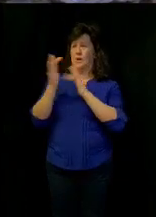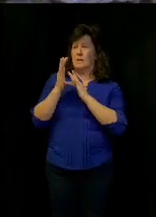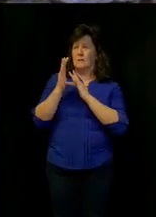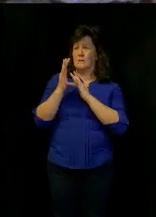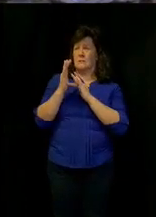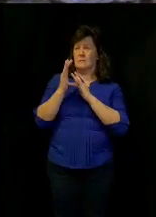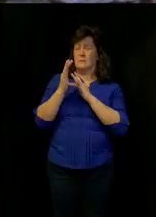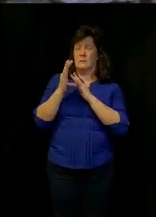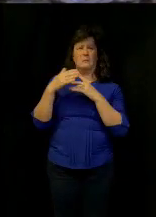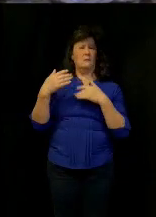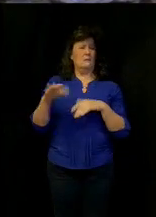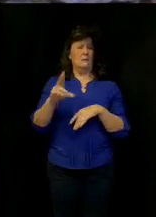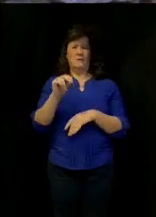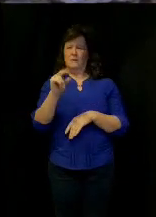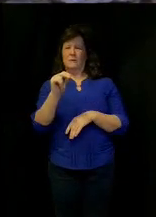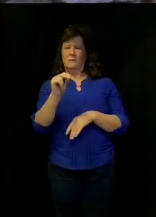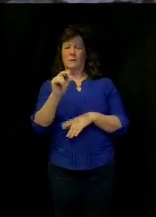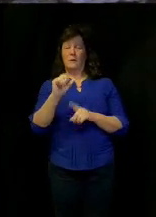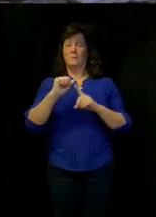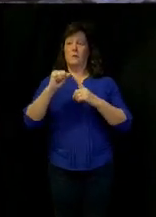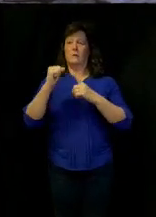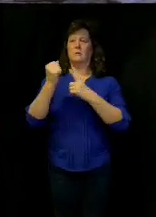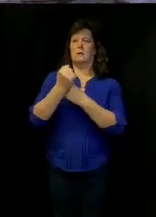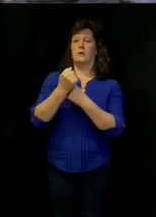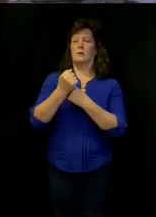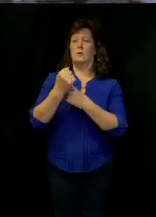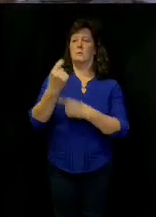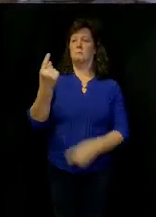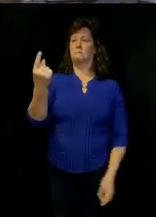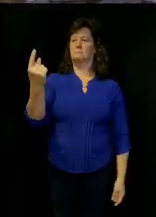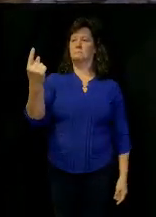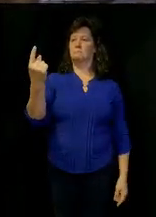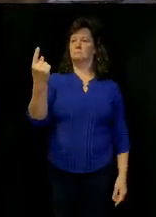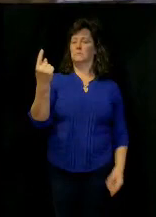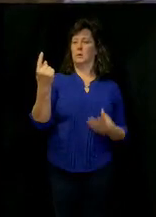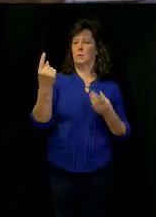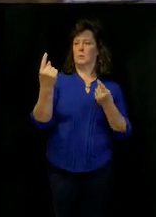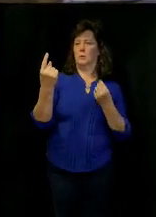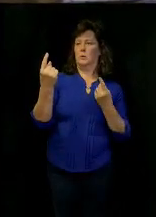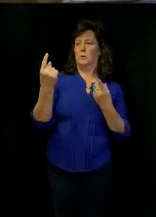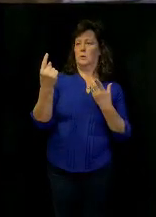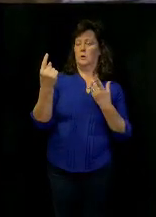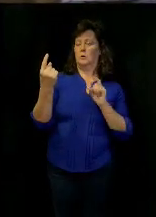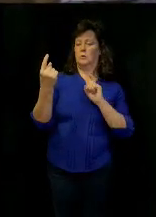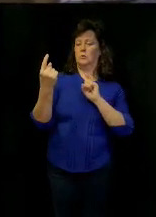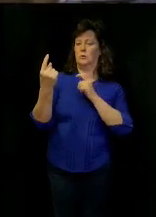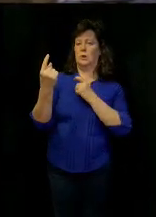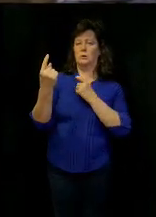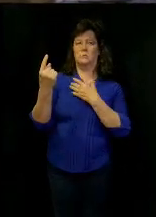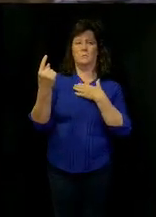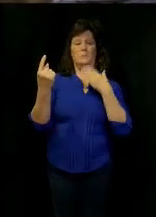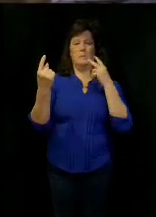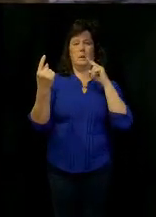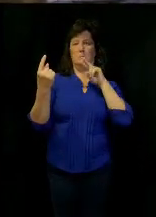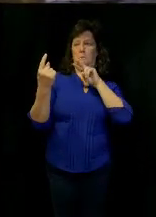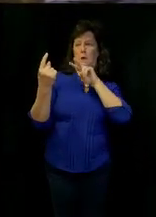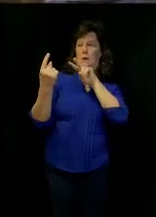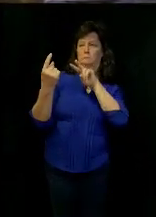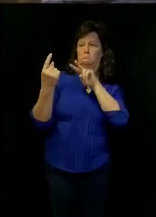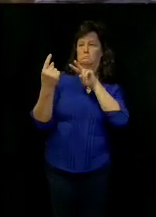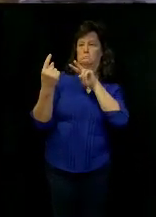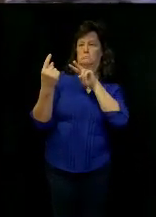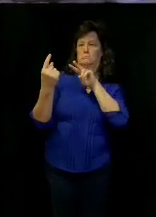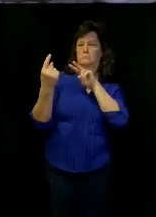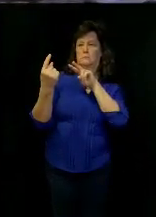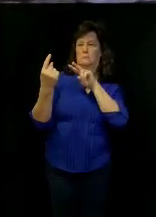me? Here comes a situation your way. Listen here, what is there to do? It's trying to get you to change your view. Am I